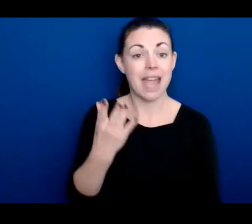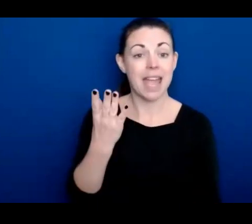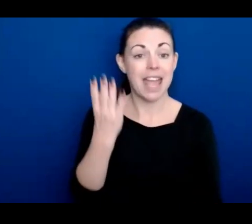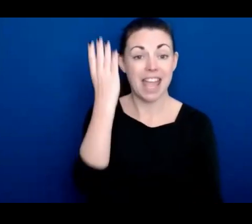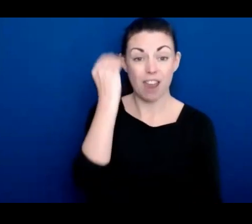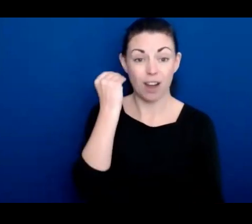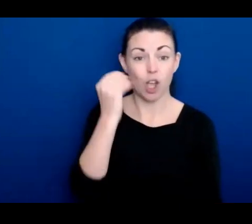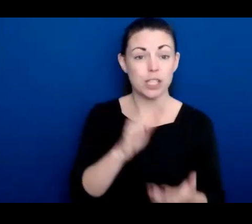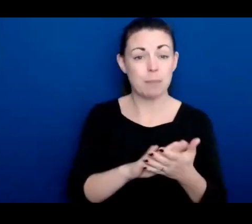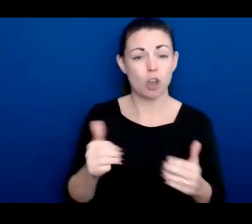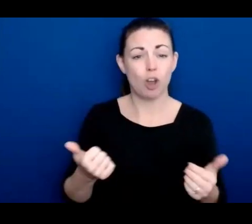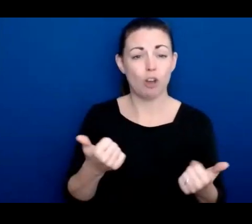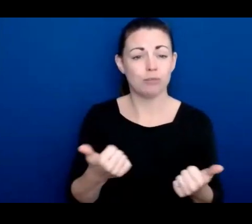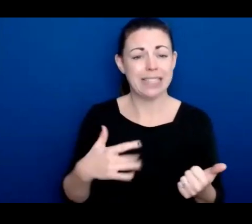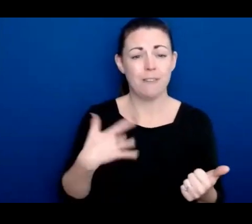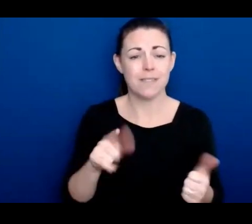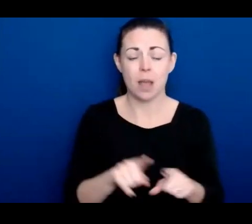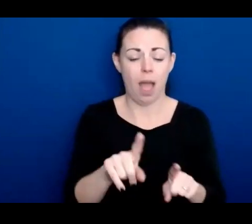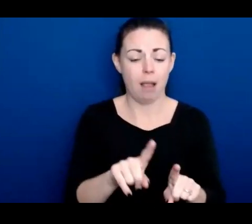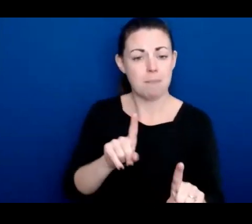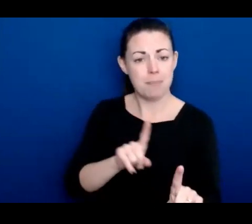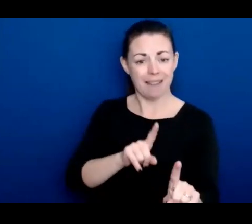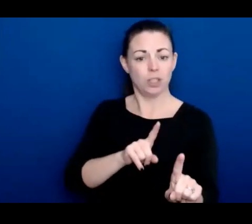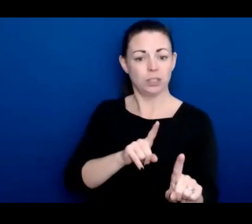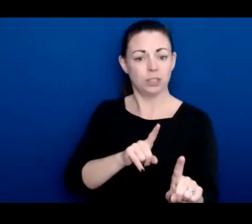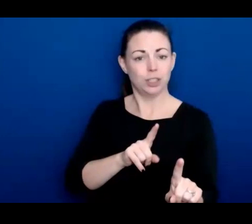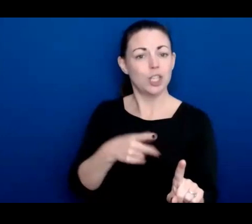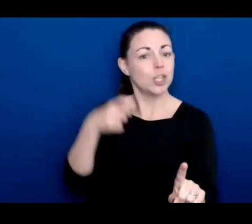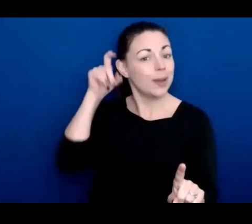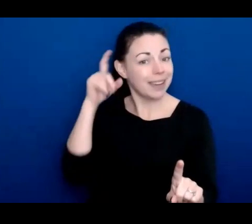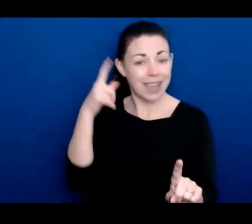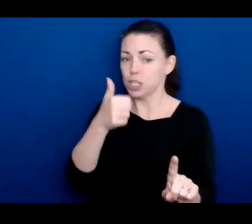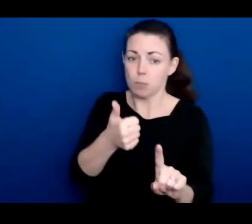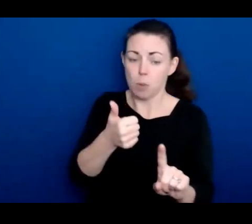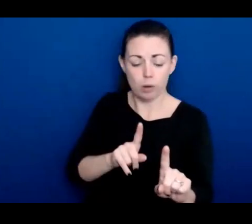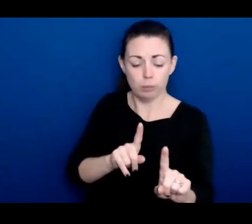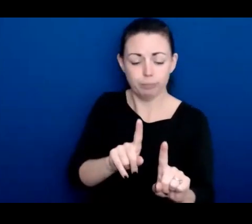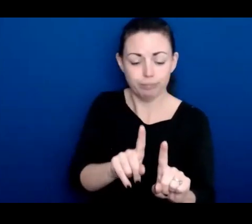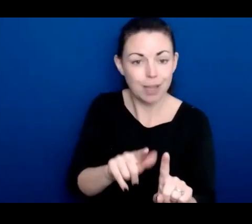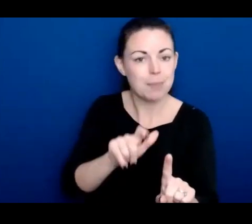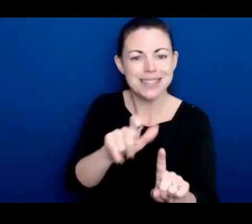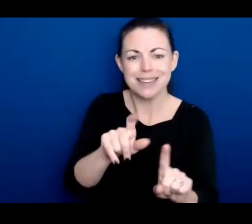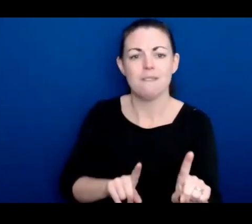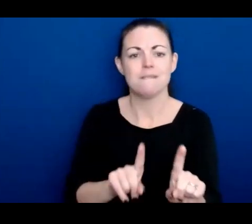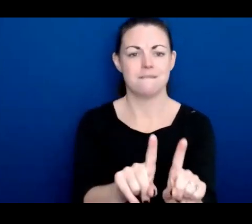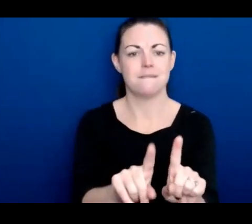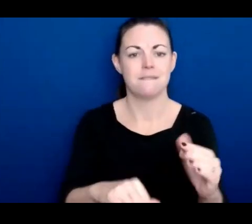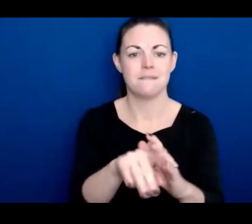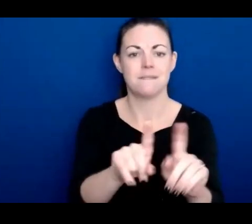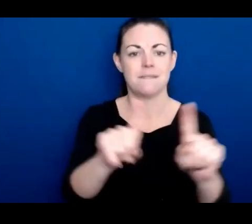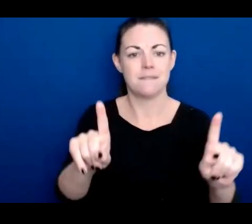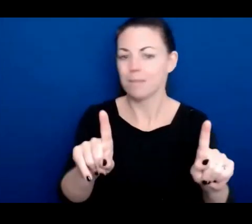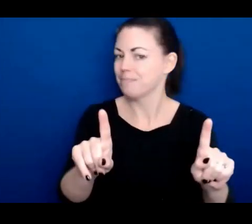anyway. You know, with the hearing loss, and the hearing aids help, but maybe not as well as you'd like. difficult with telephony and video